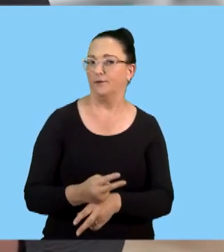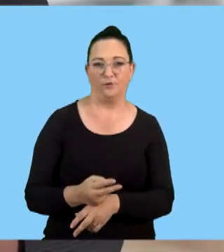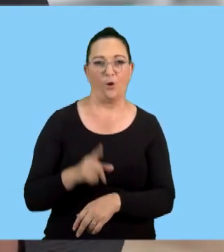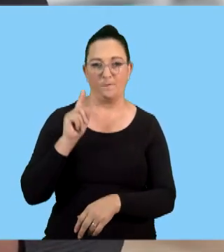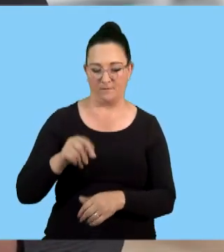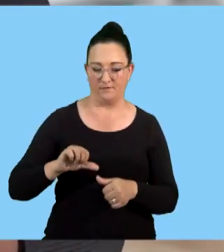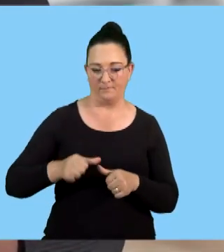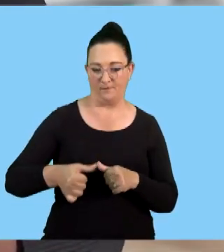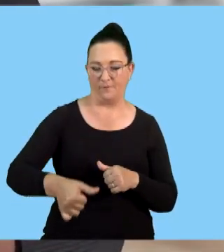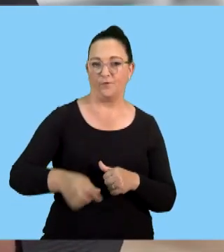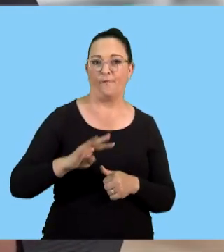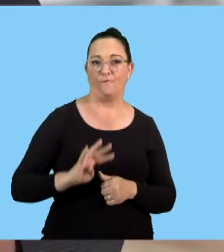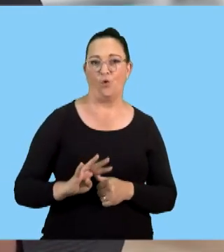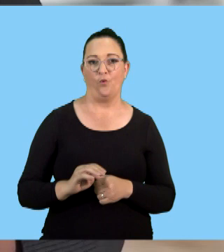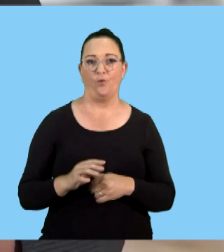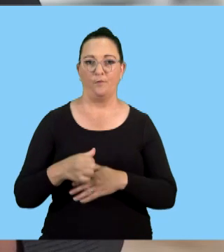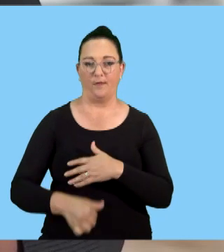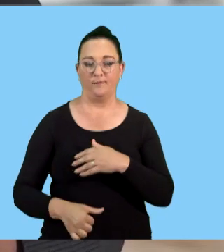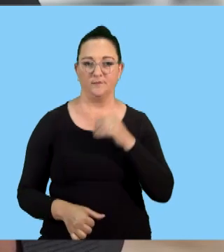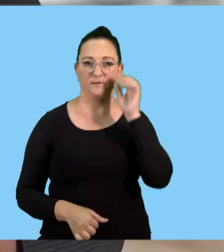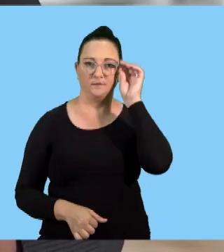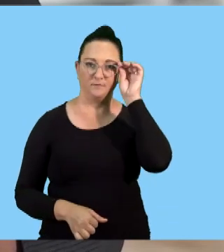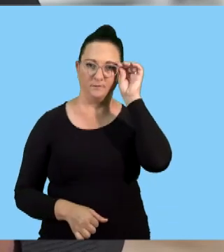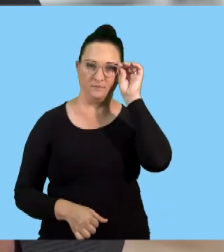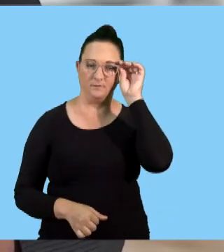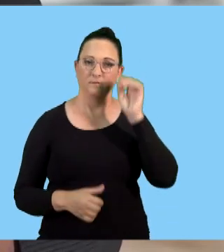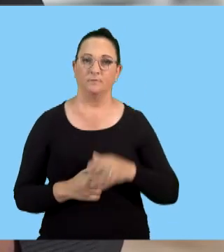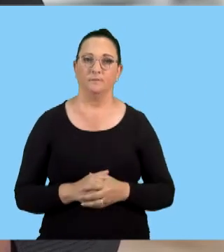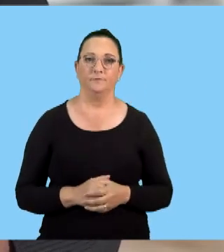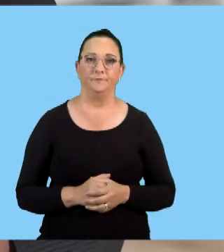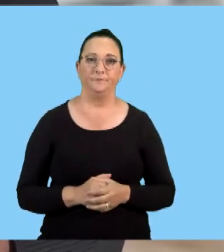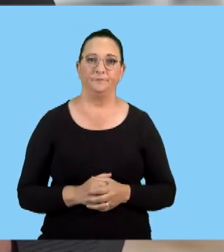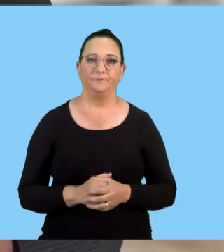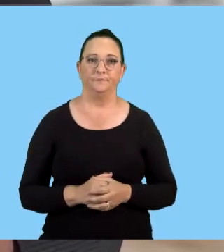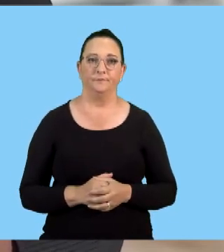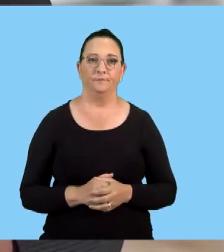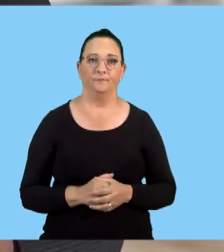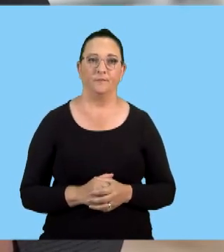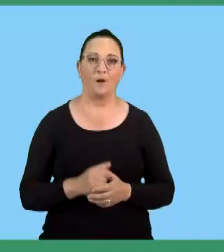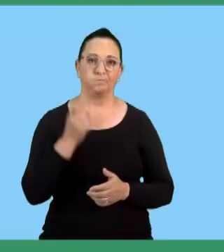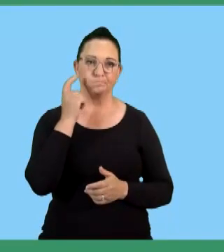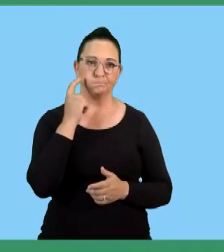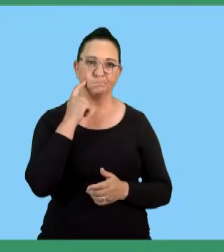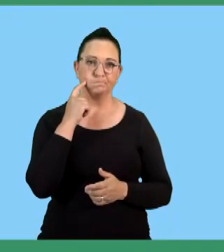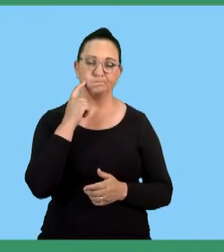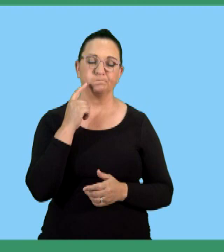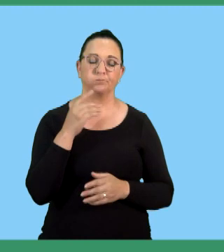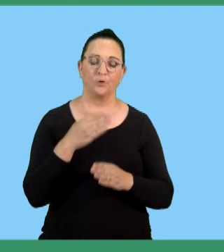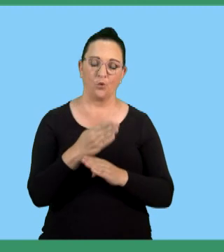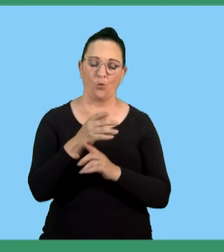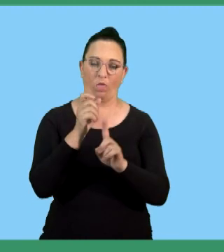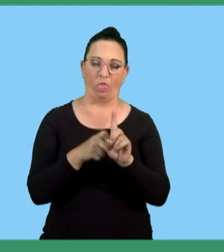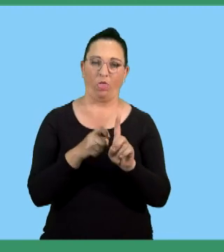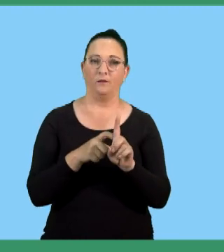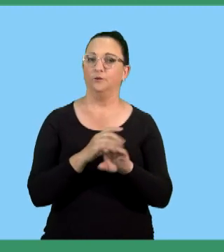follows each other like that. So 4 consecutive months leave, you are entitled to it. A pregnant employee may not be allowed